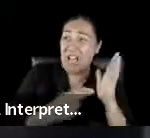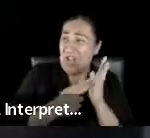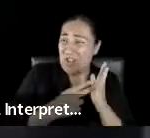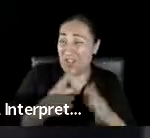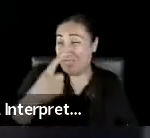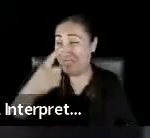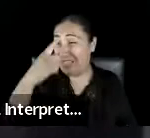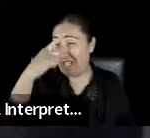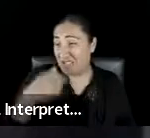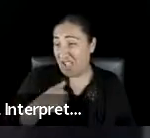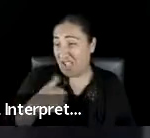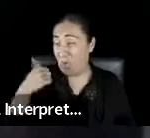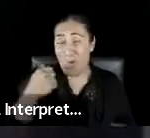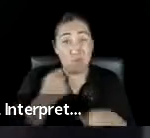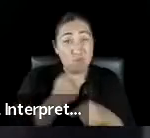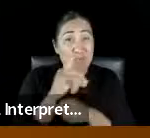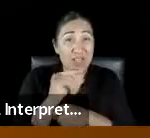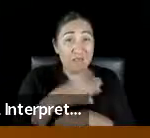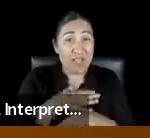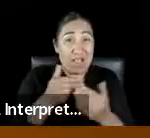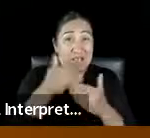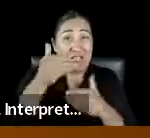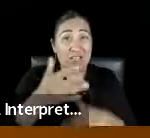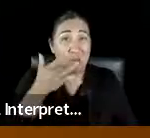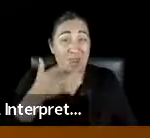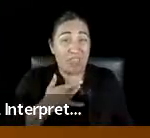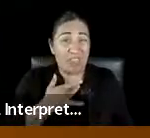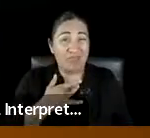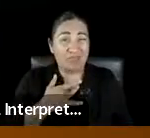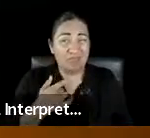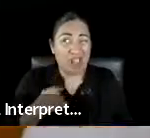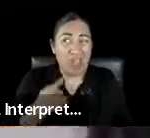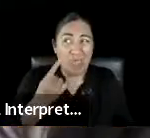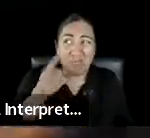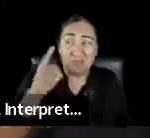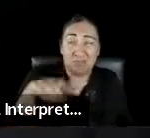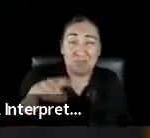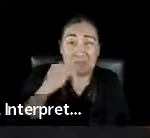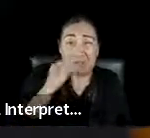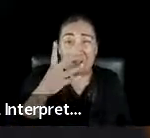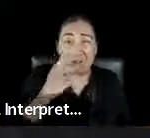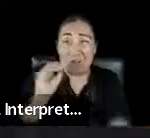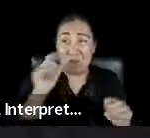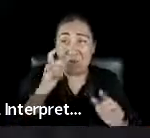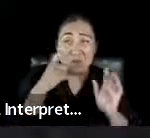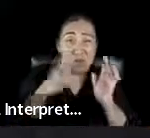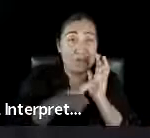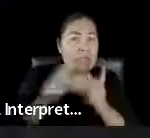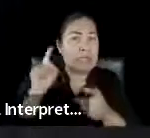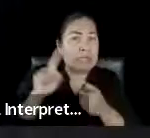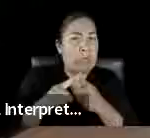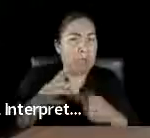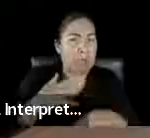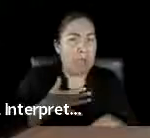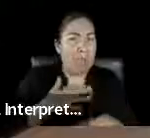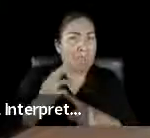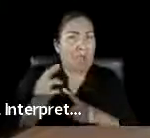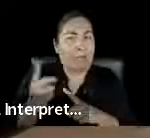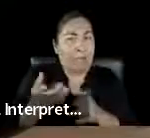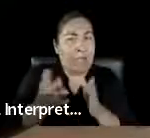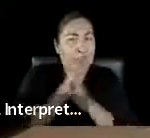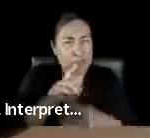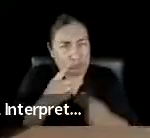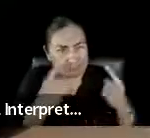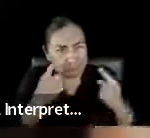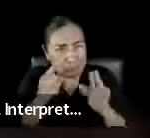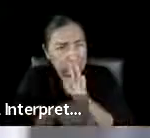to my next birthday. I thought no one cared, that no one would notice, until a close friend asked me, "Are you considering suicide?" Together, I reached